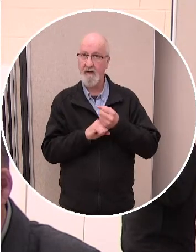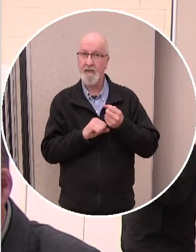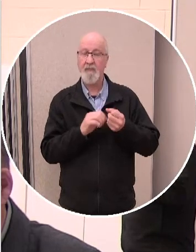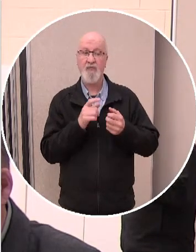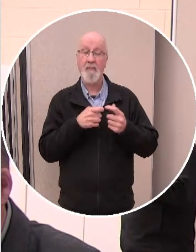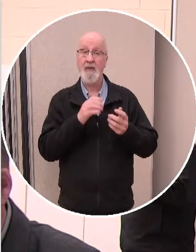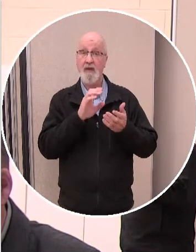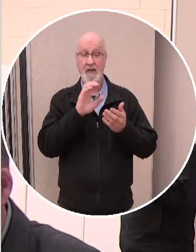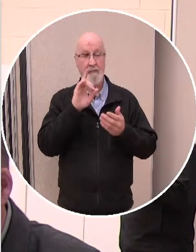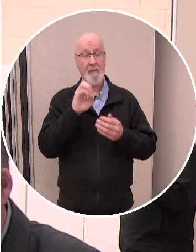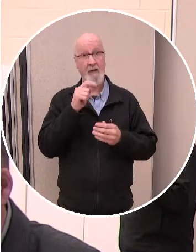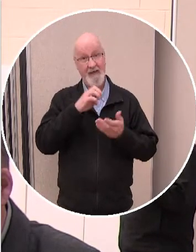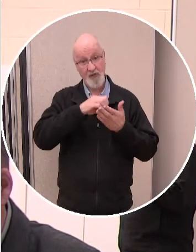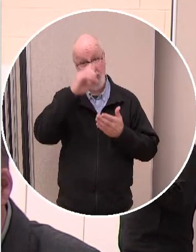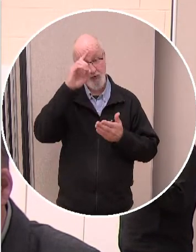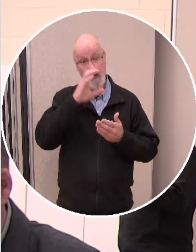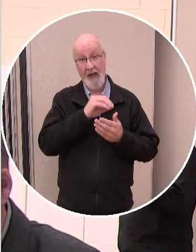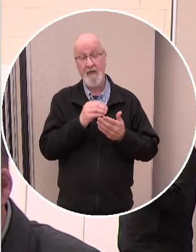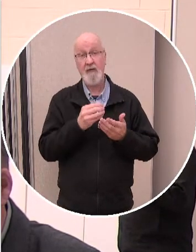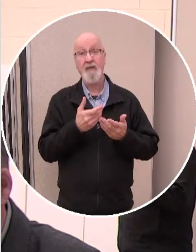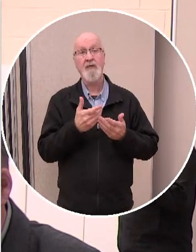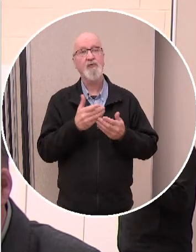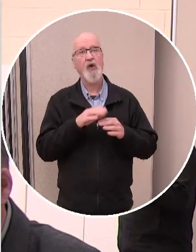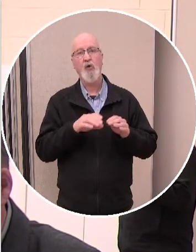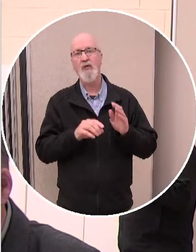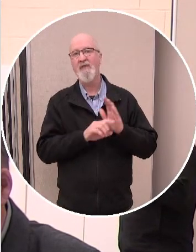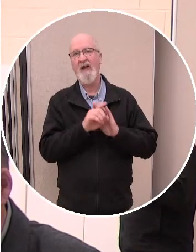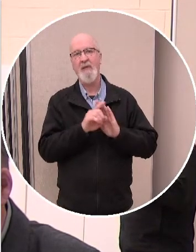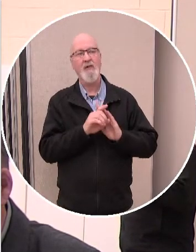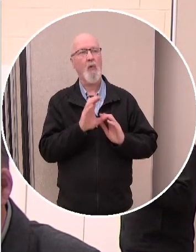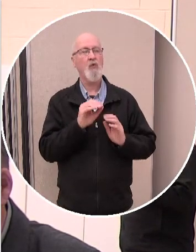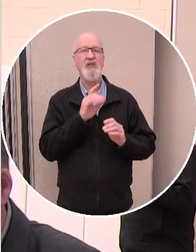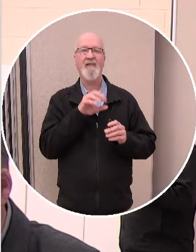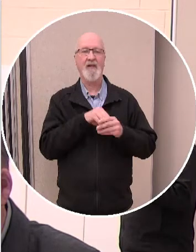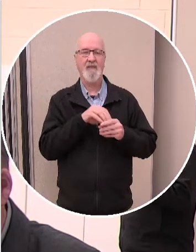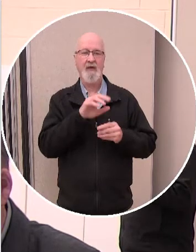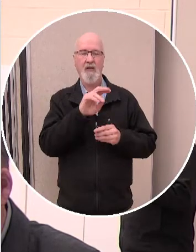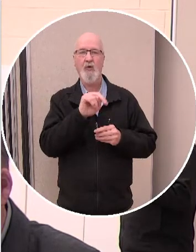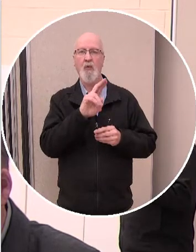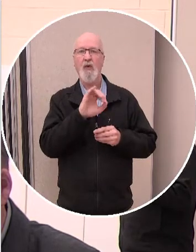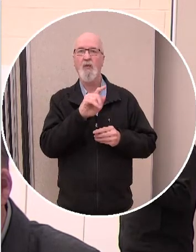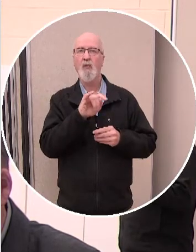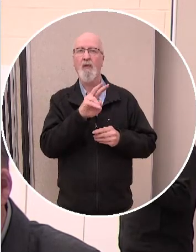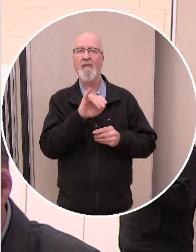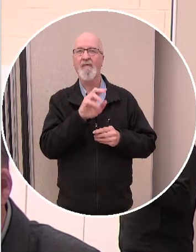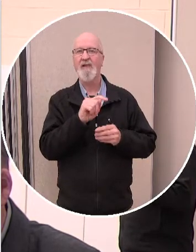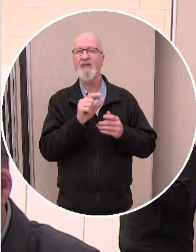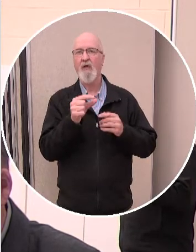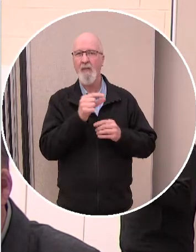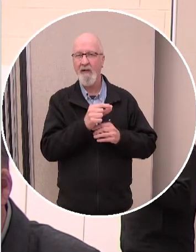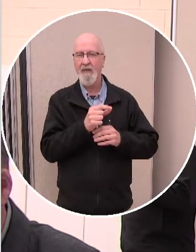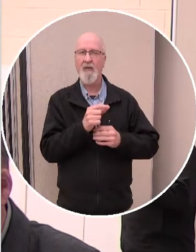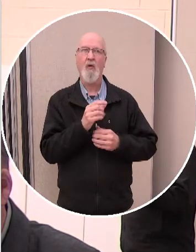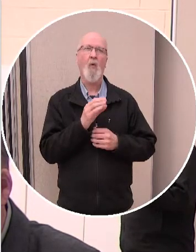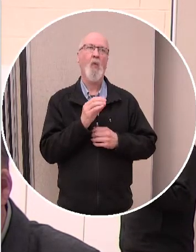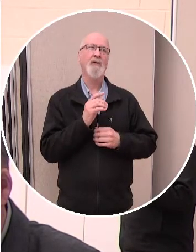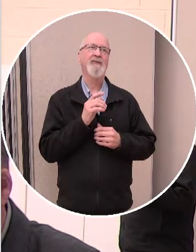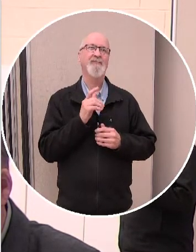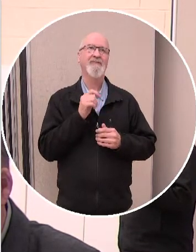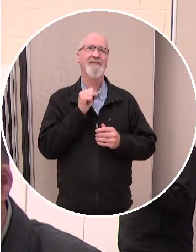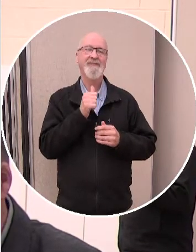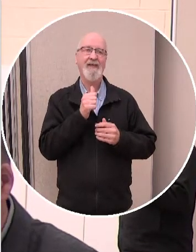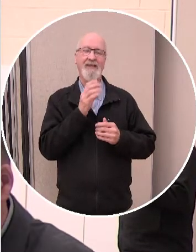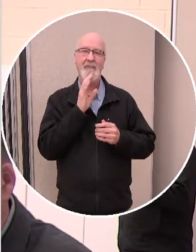Department of Education and Early Childhood Development or the Nunatuxet government funding, nor does it reflect schools'